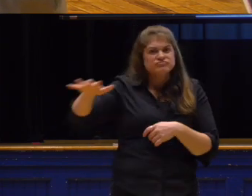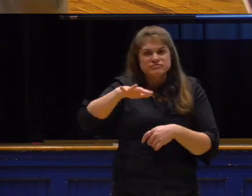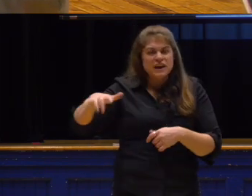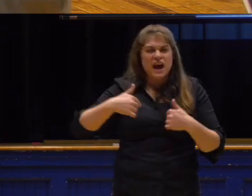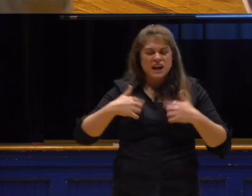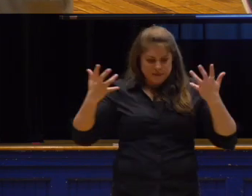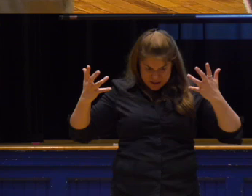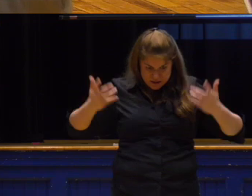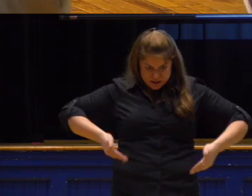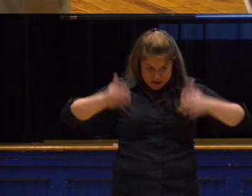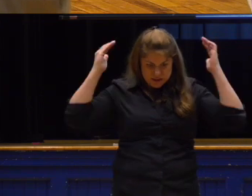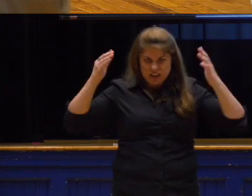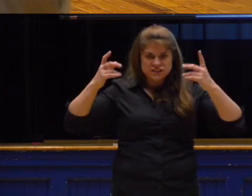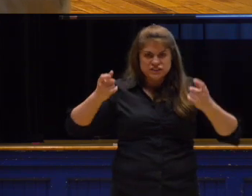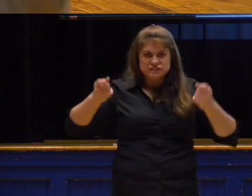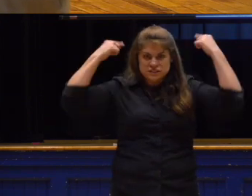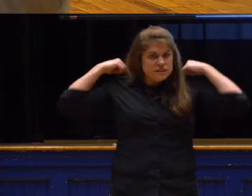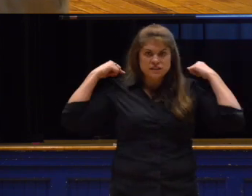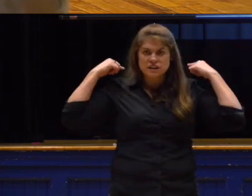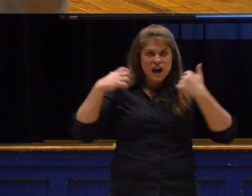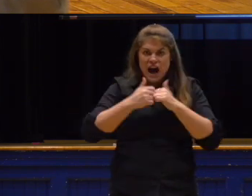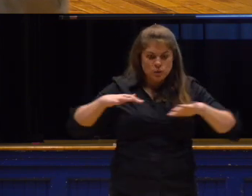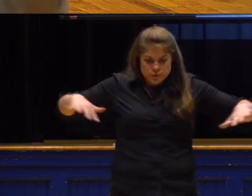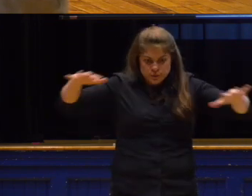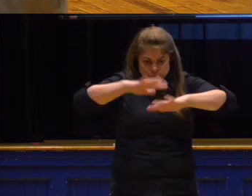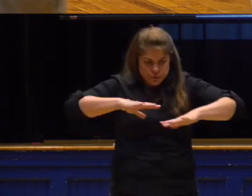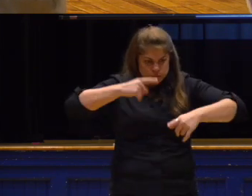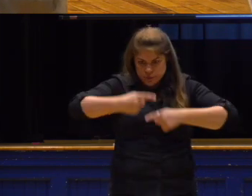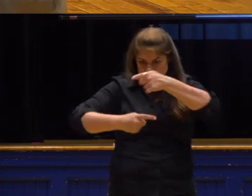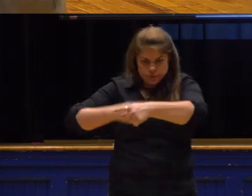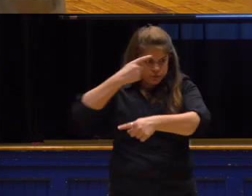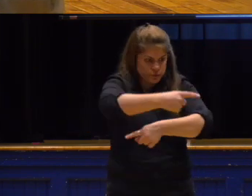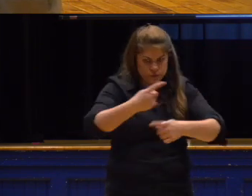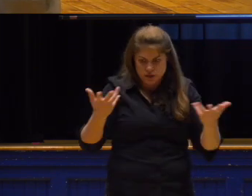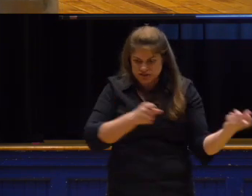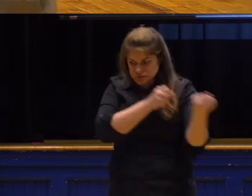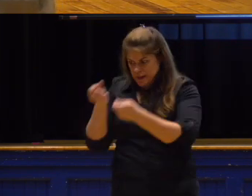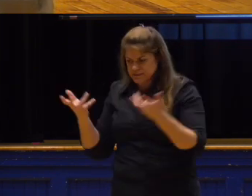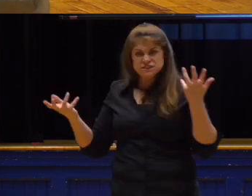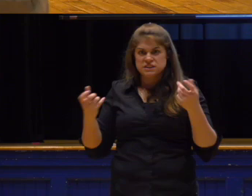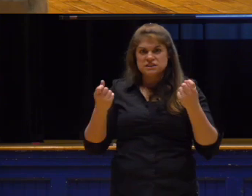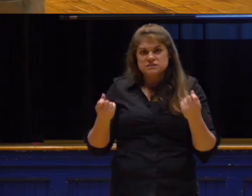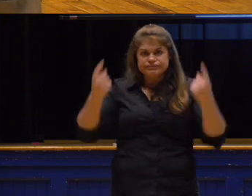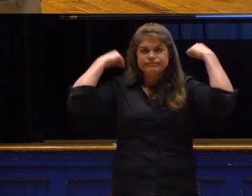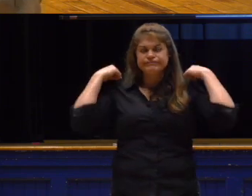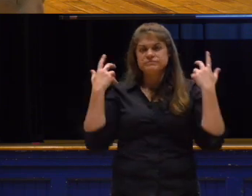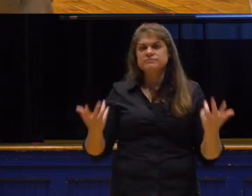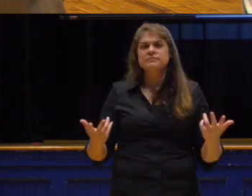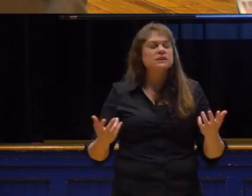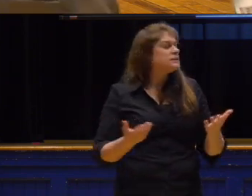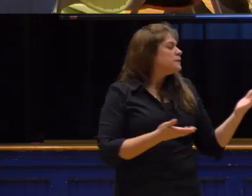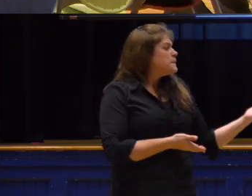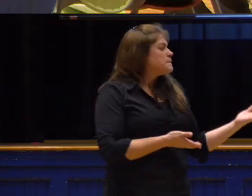East Longmeadow line, and I don't understand yet what that's going to look like in terms of how are we going to get to East Longmeadow, Longmeadow again. Thank you for